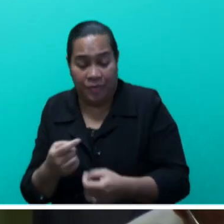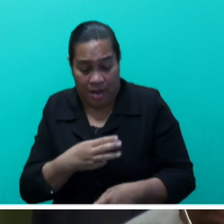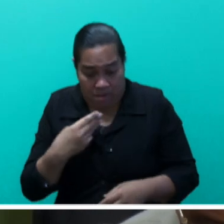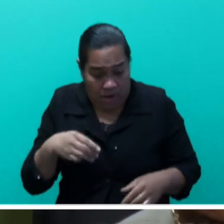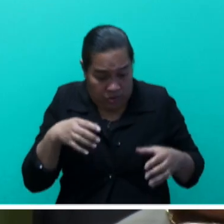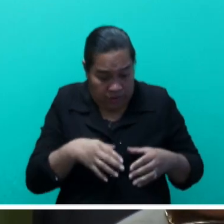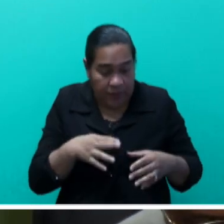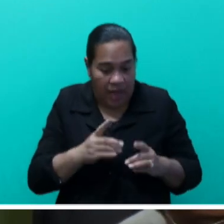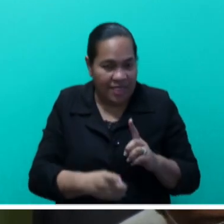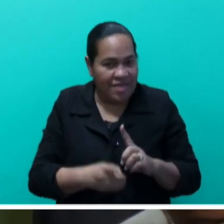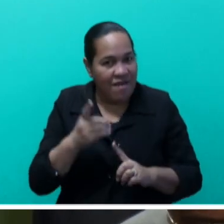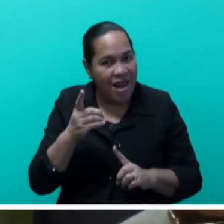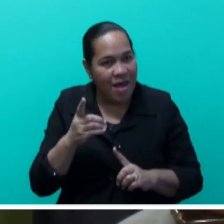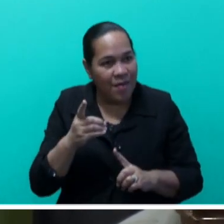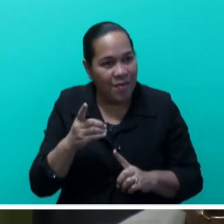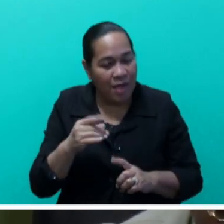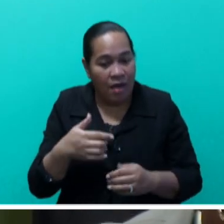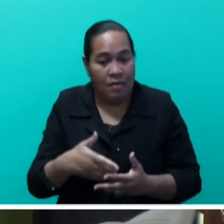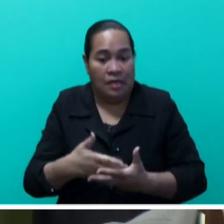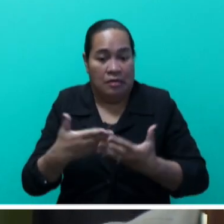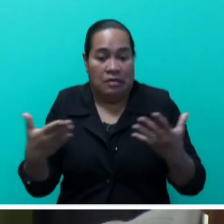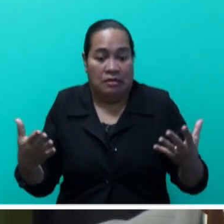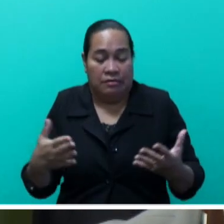developed quite a comprehensive